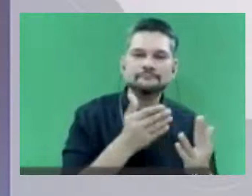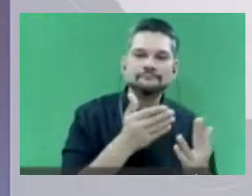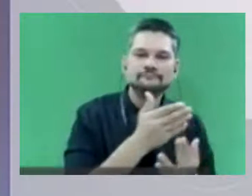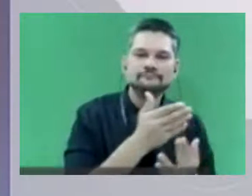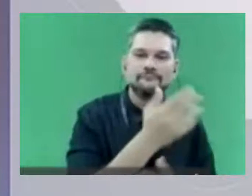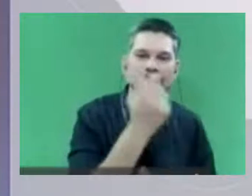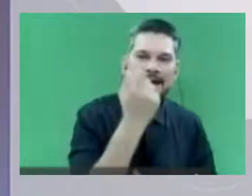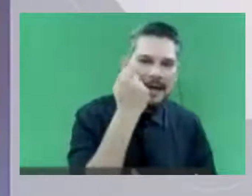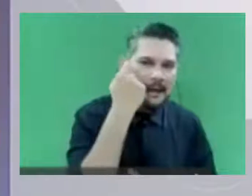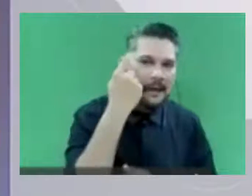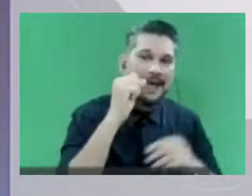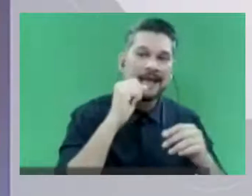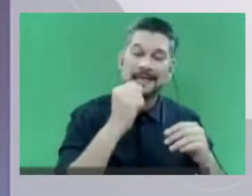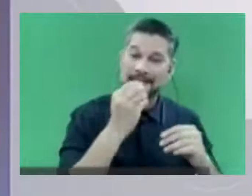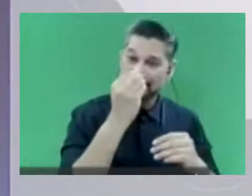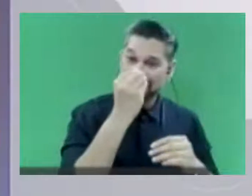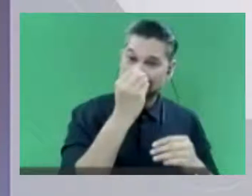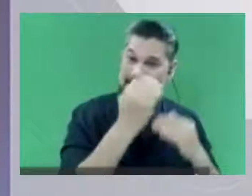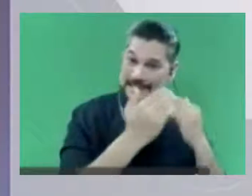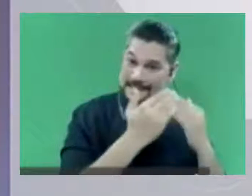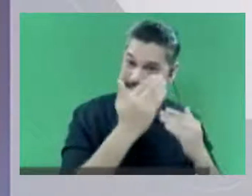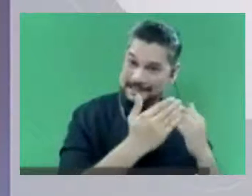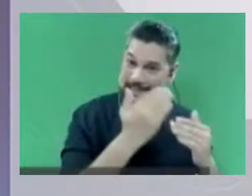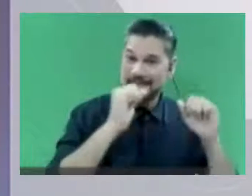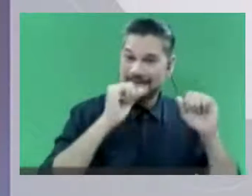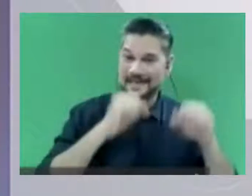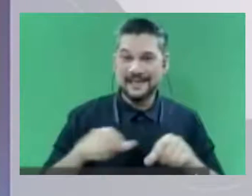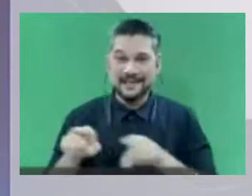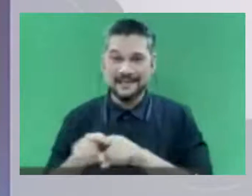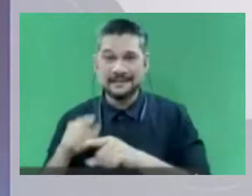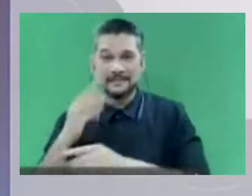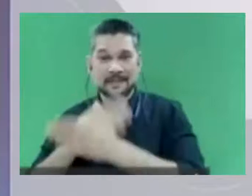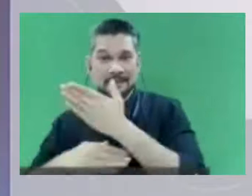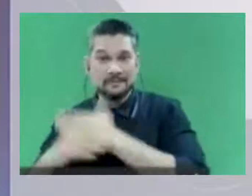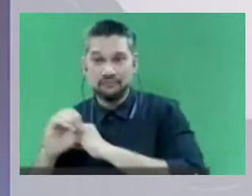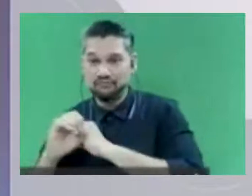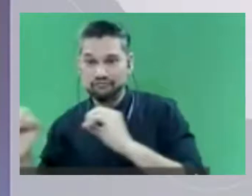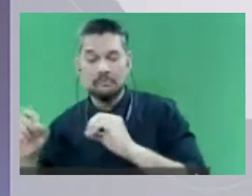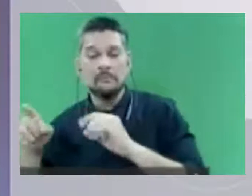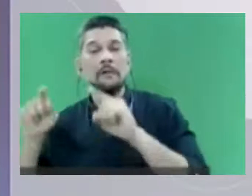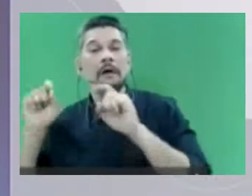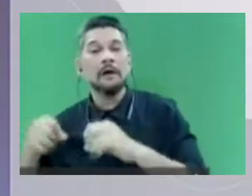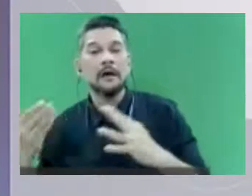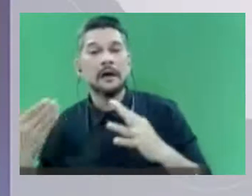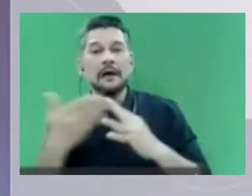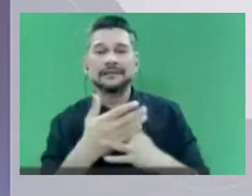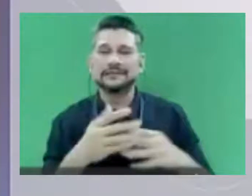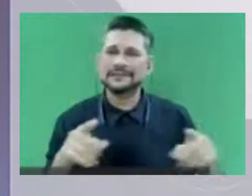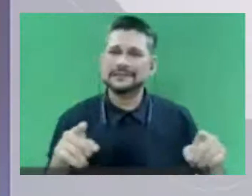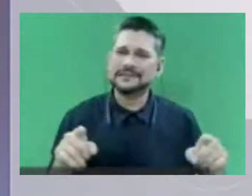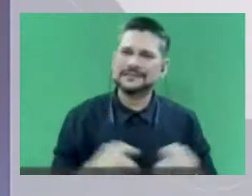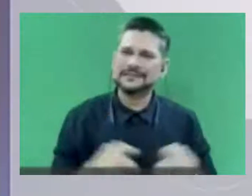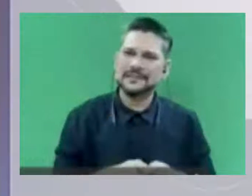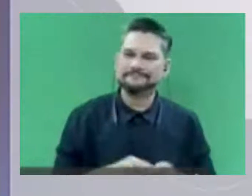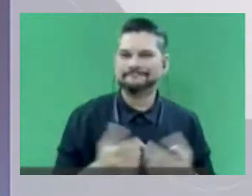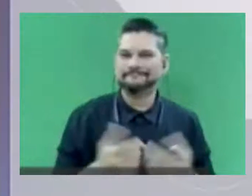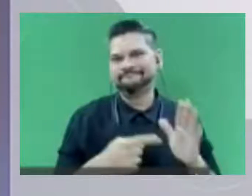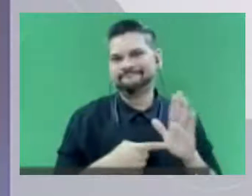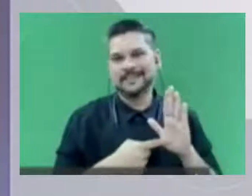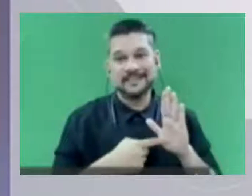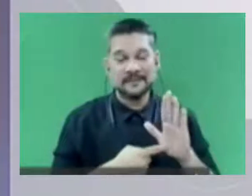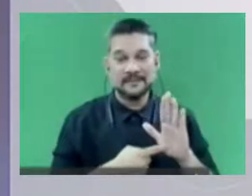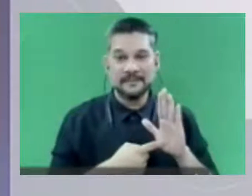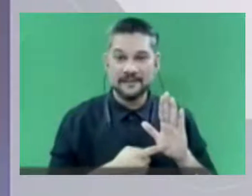understandable, then that is not only for the people with disabilities. Anyone can enjoy this course. I can give you one example. When we